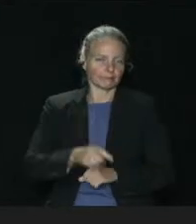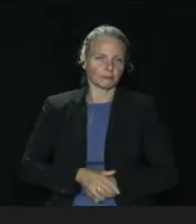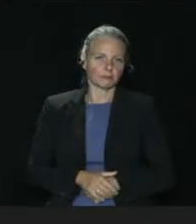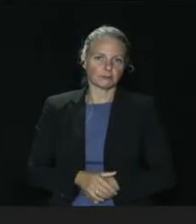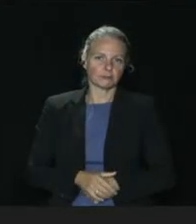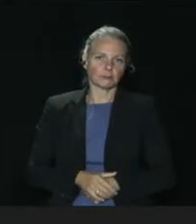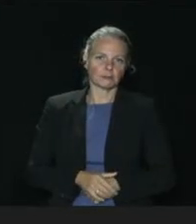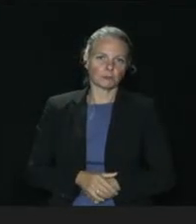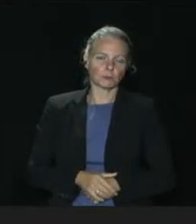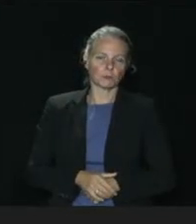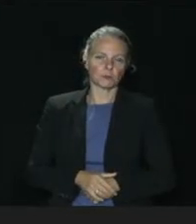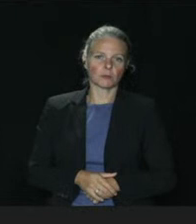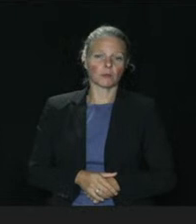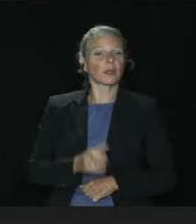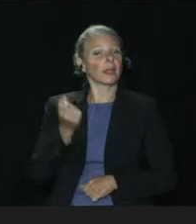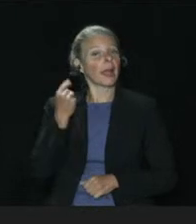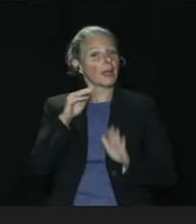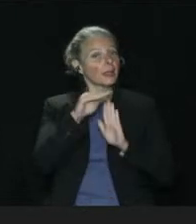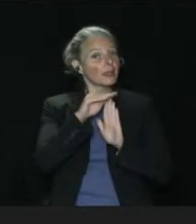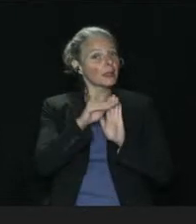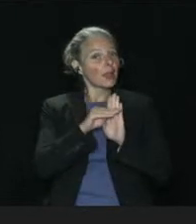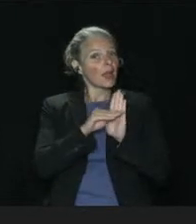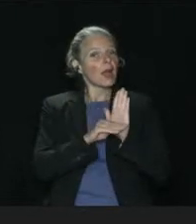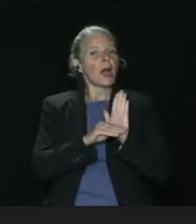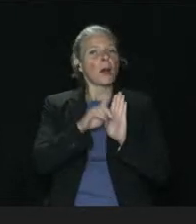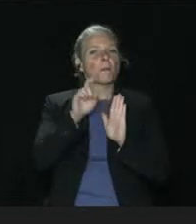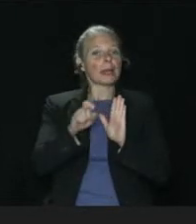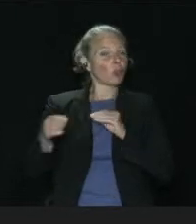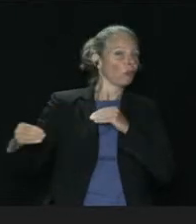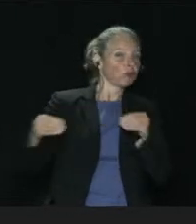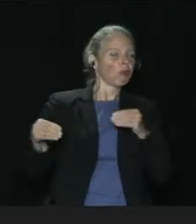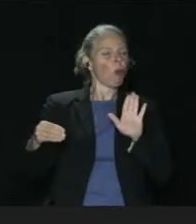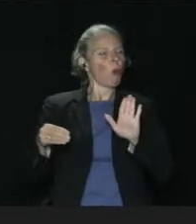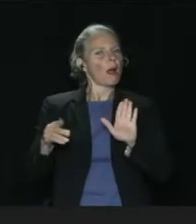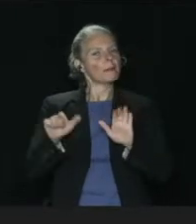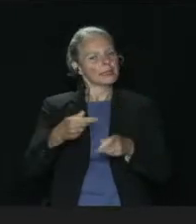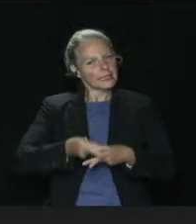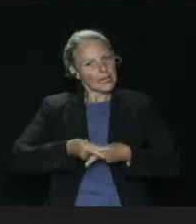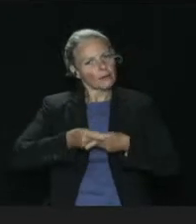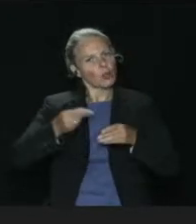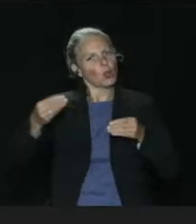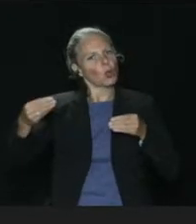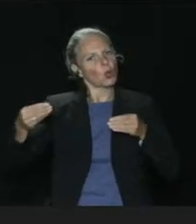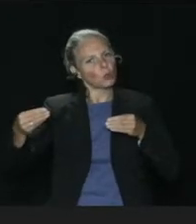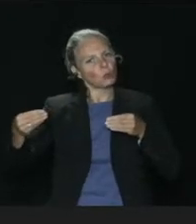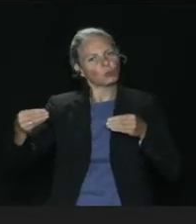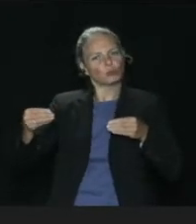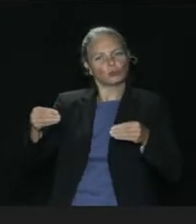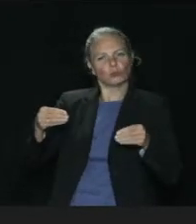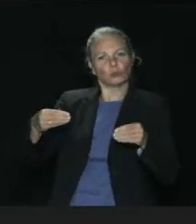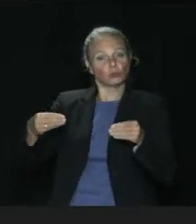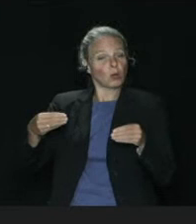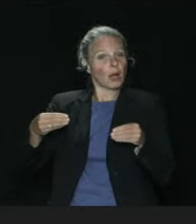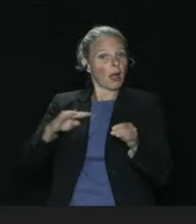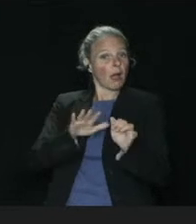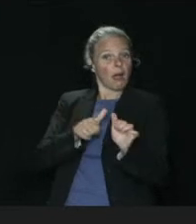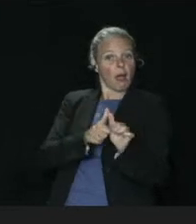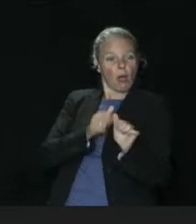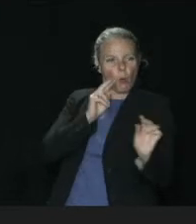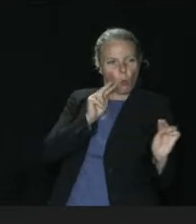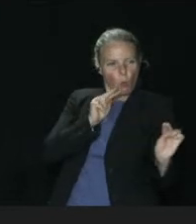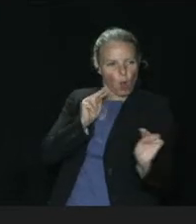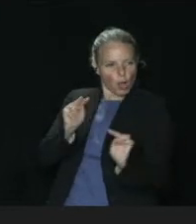And we have to gradually lift restrictions with a great deal of caution, always keeping an eye on the numbers,